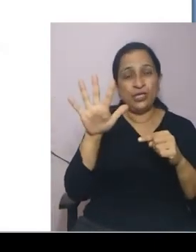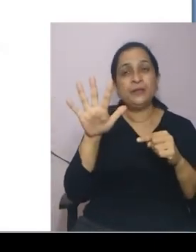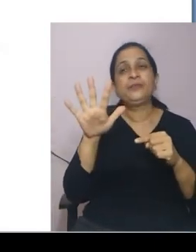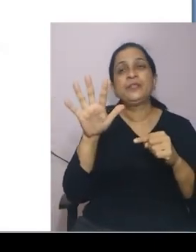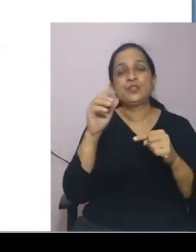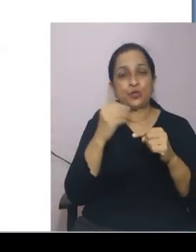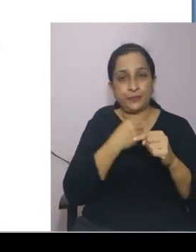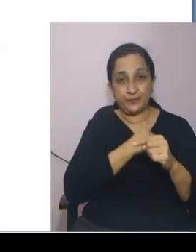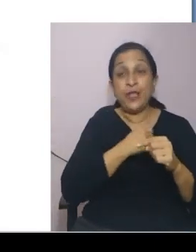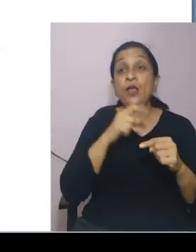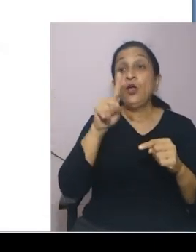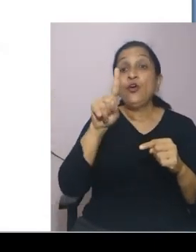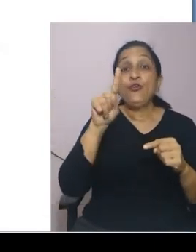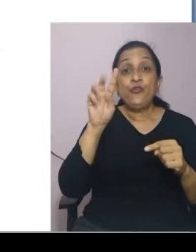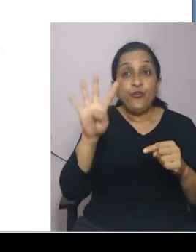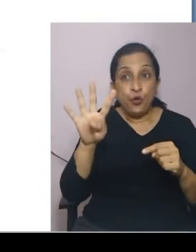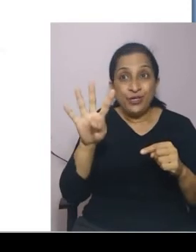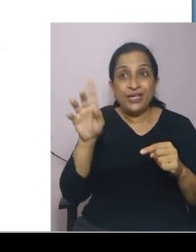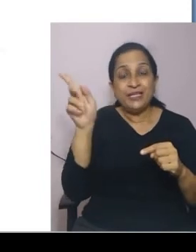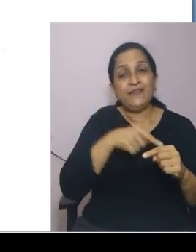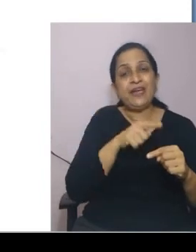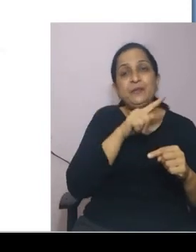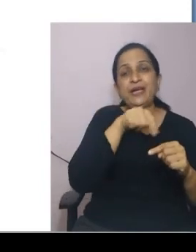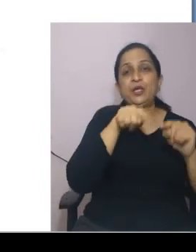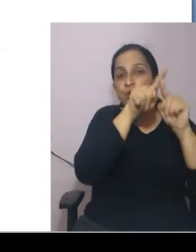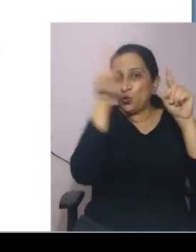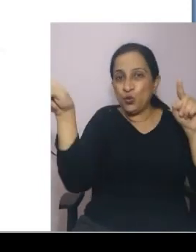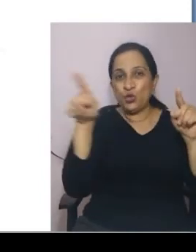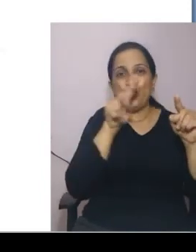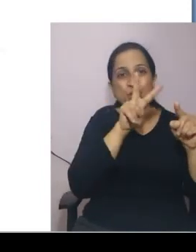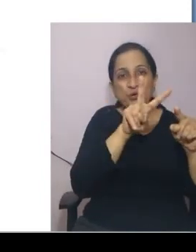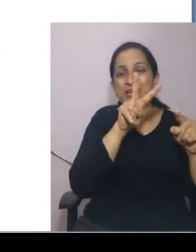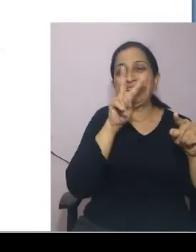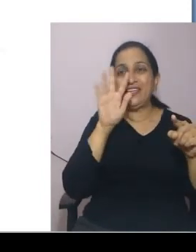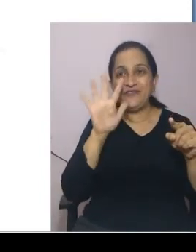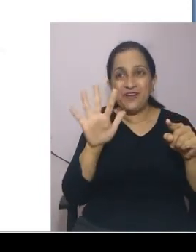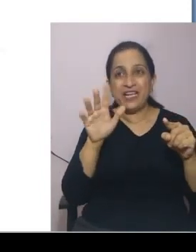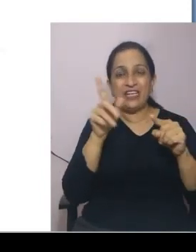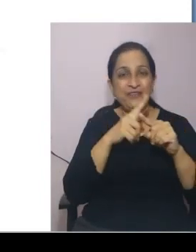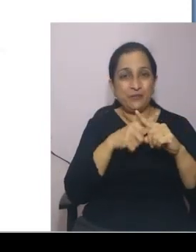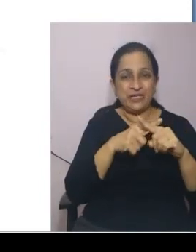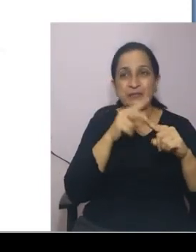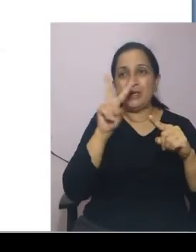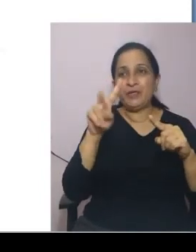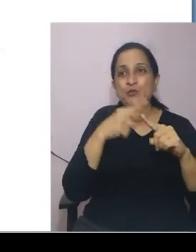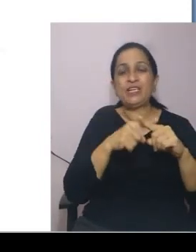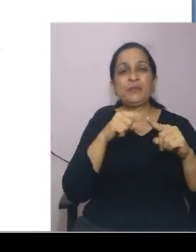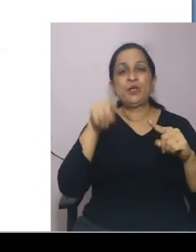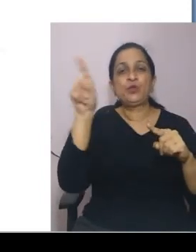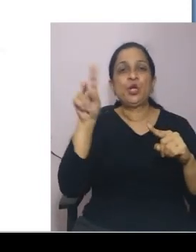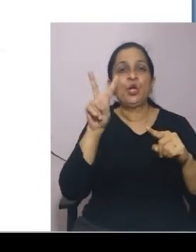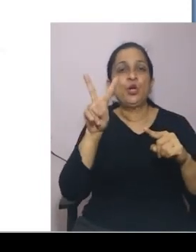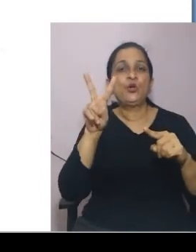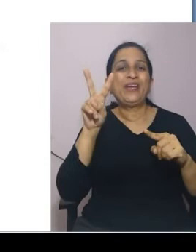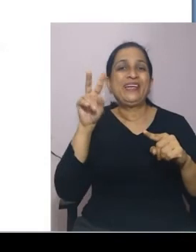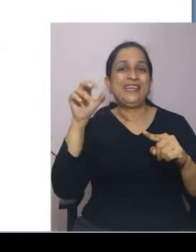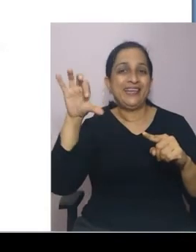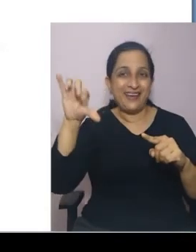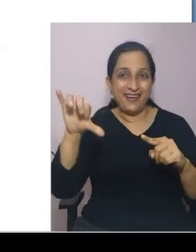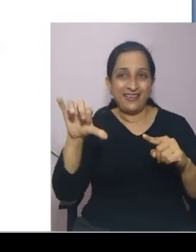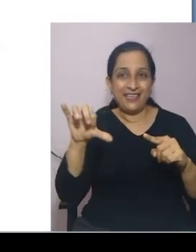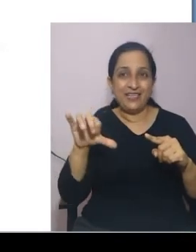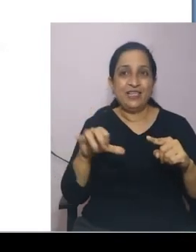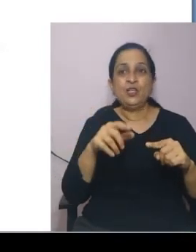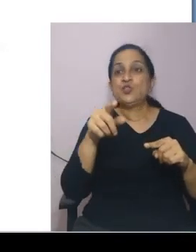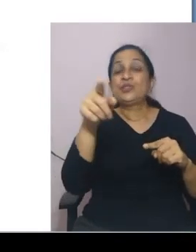58. So this is nothing but cos theta value, cos theta. So if you want theta,